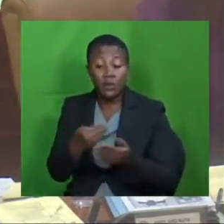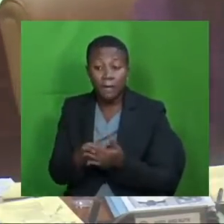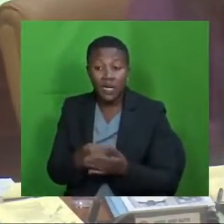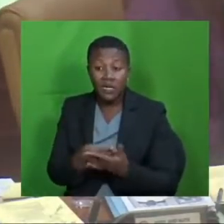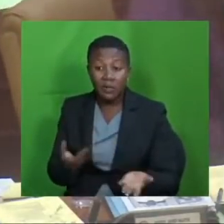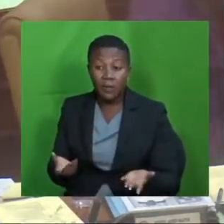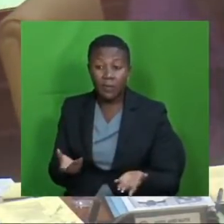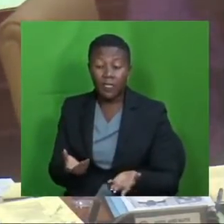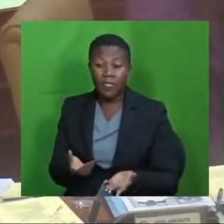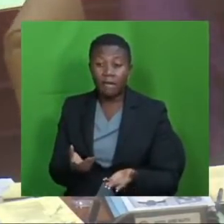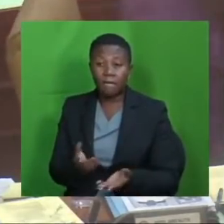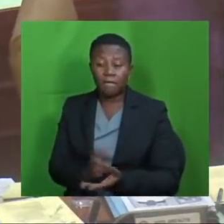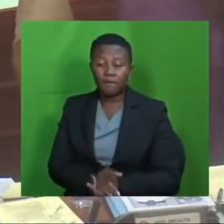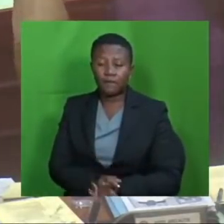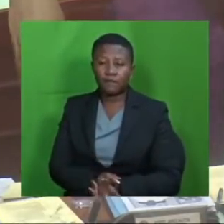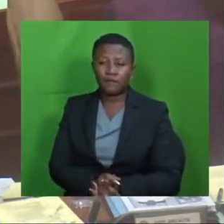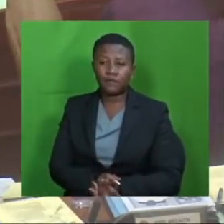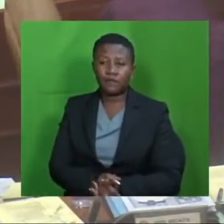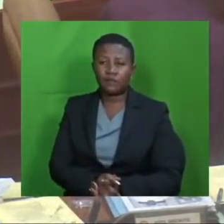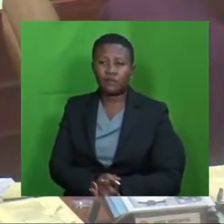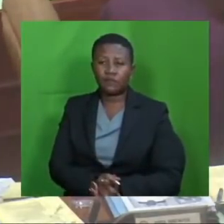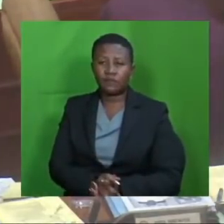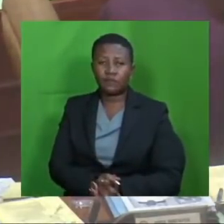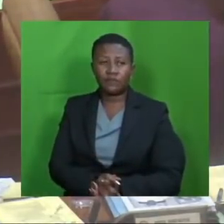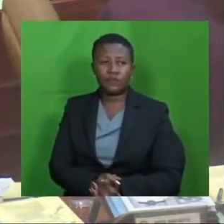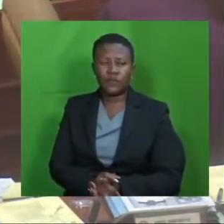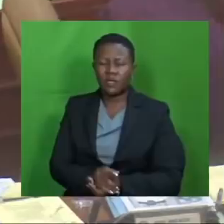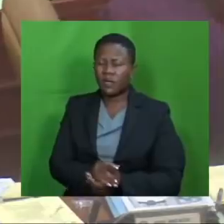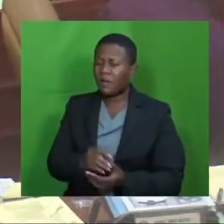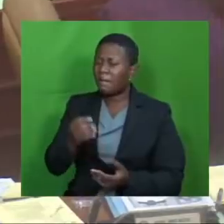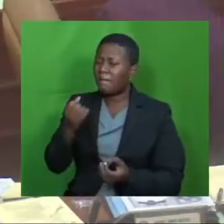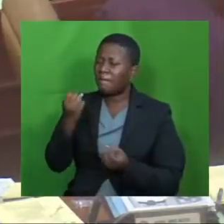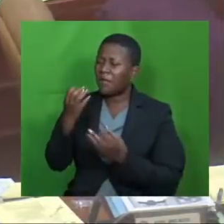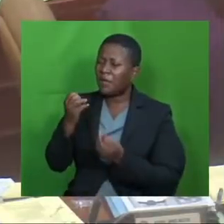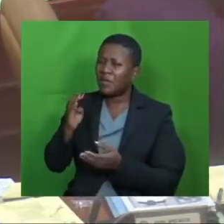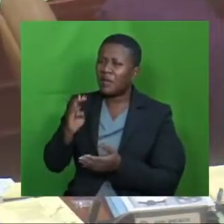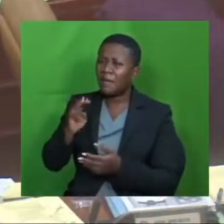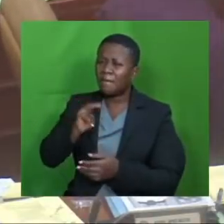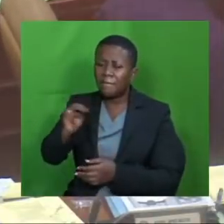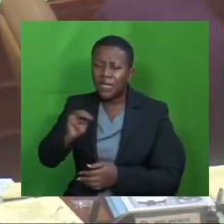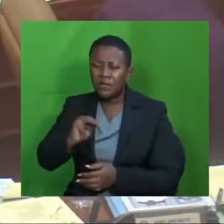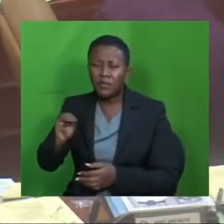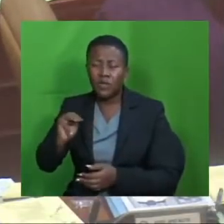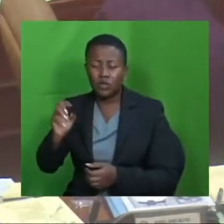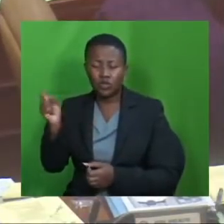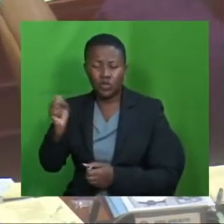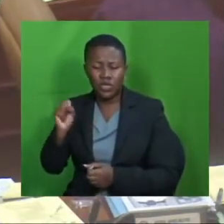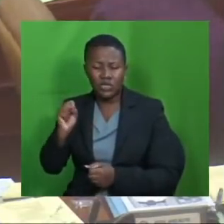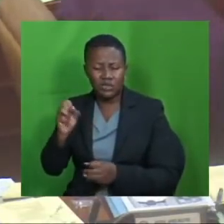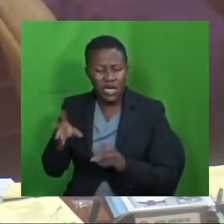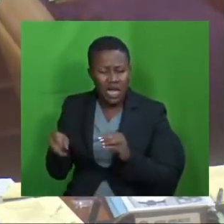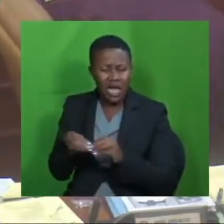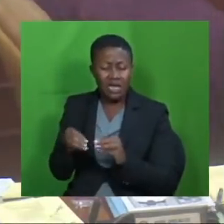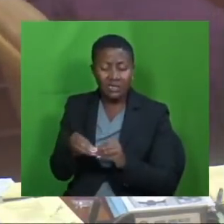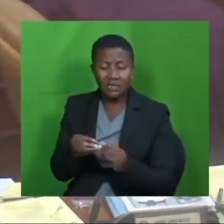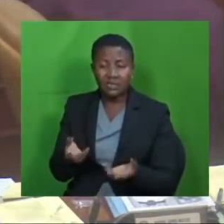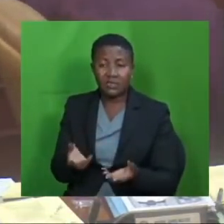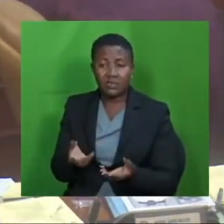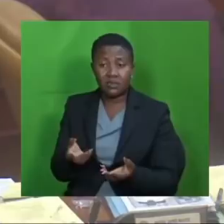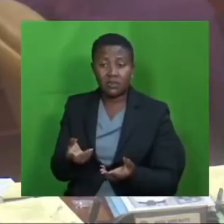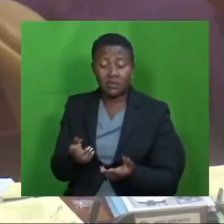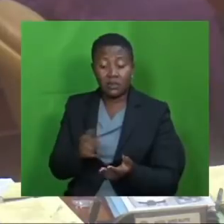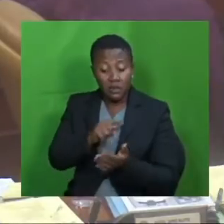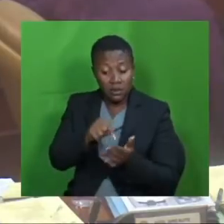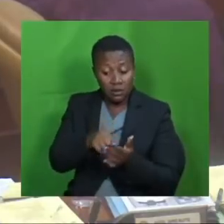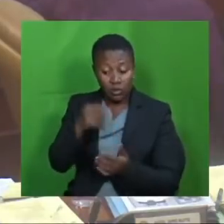upping our revenue, as we were told? Yet, millions of US have been spent on Mackenzie. So, Mr. Speaker, this is part of the